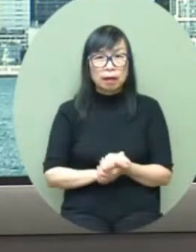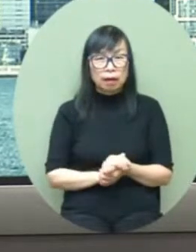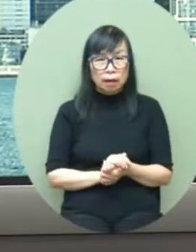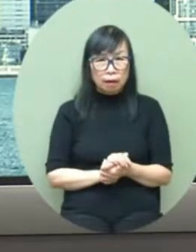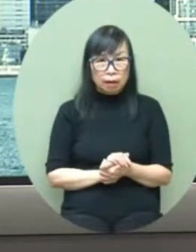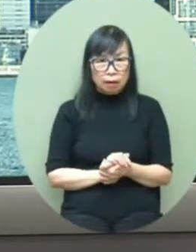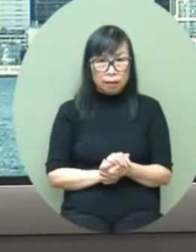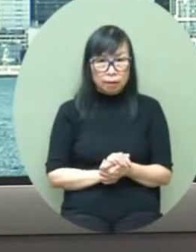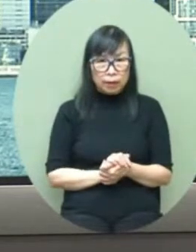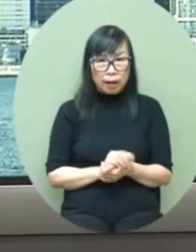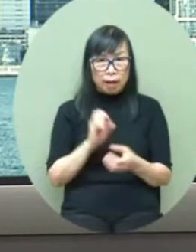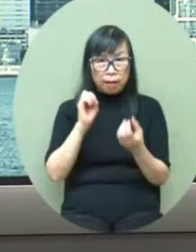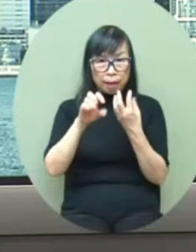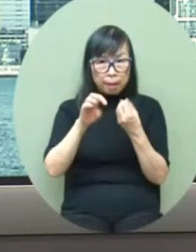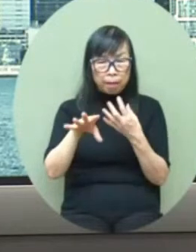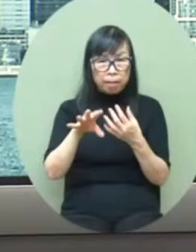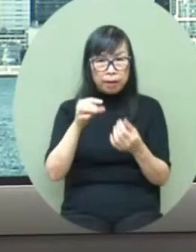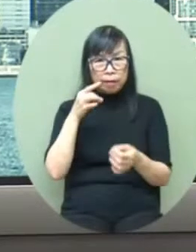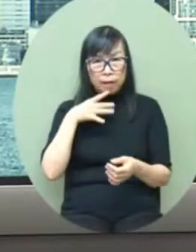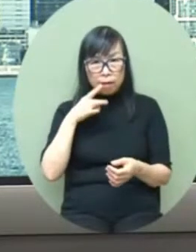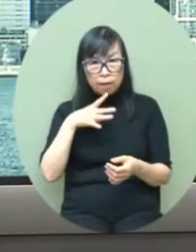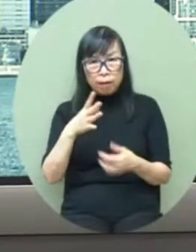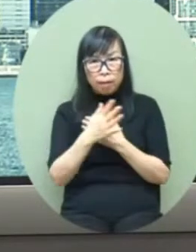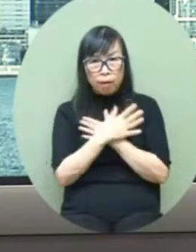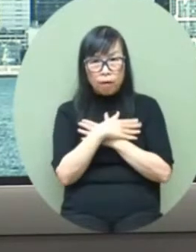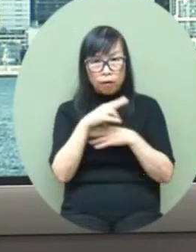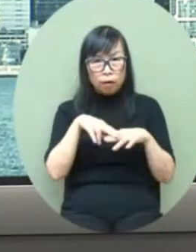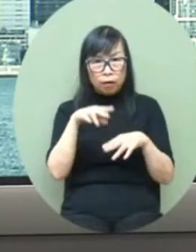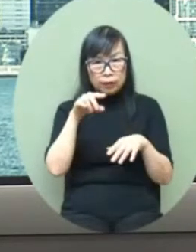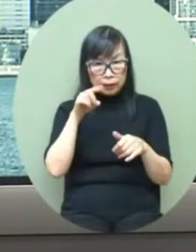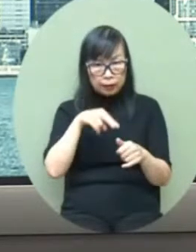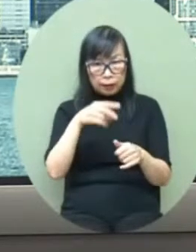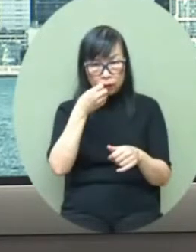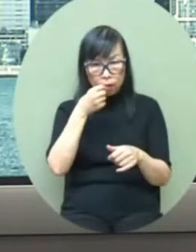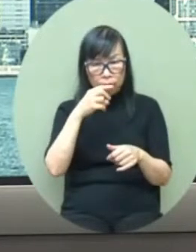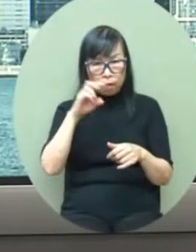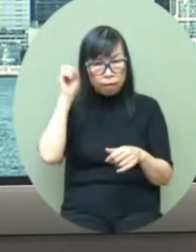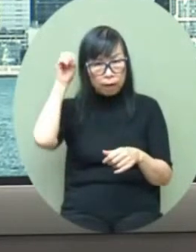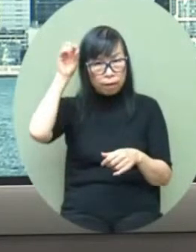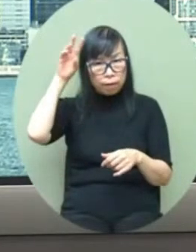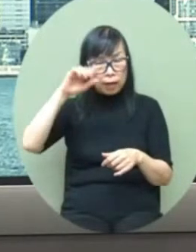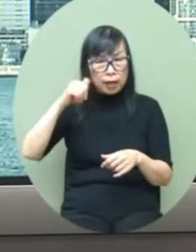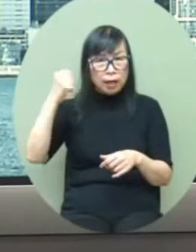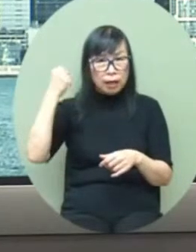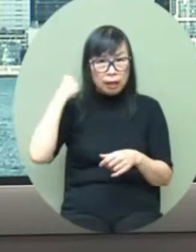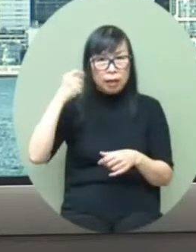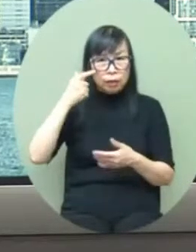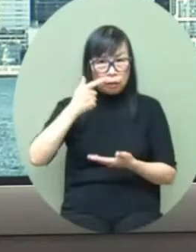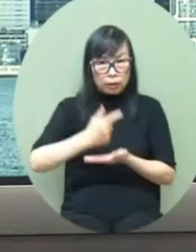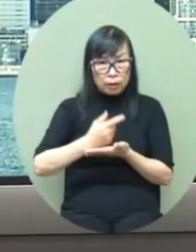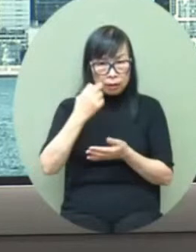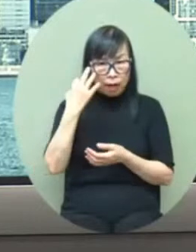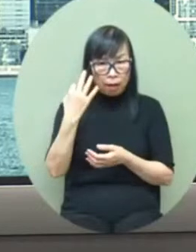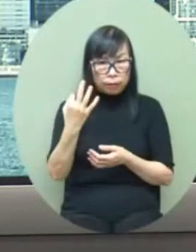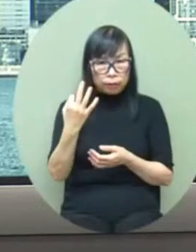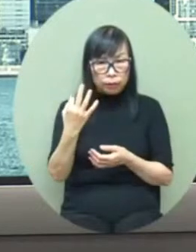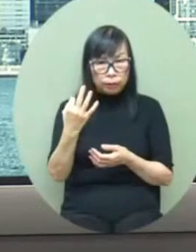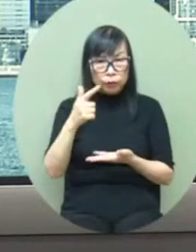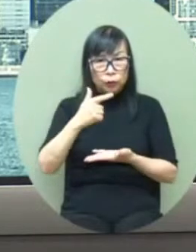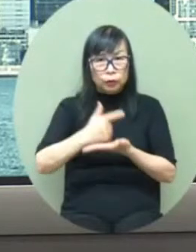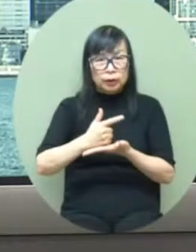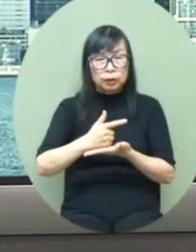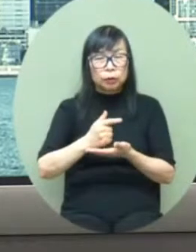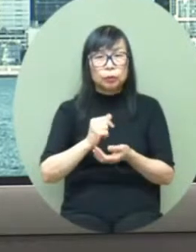new chapter of patriots administering Hong Kong. We need to create more value